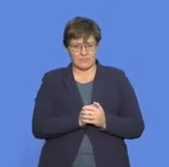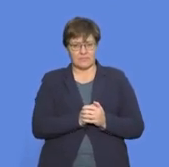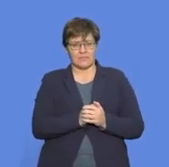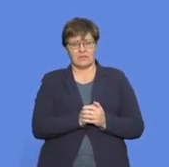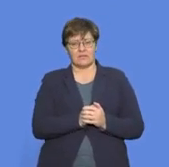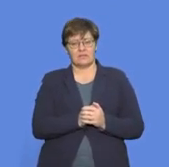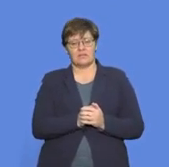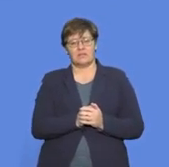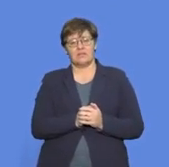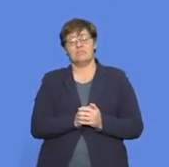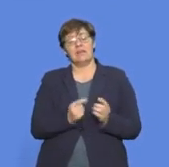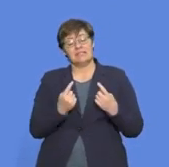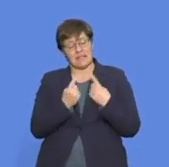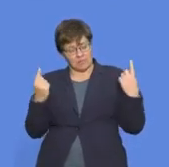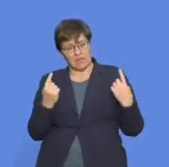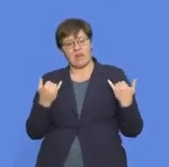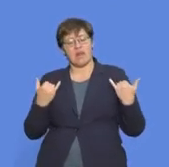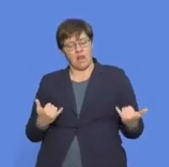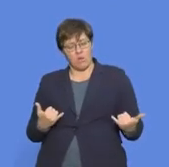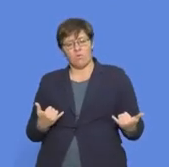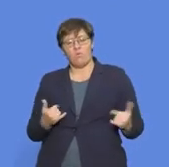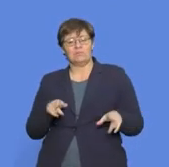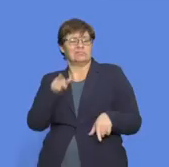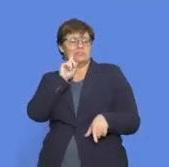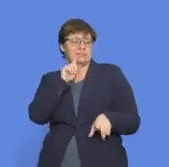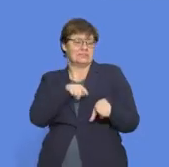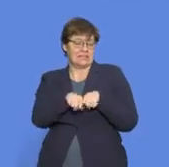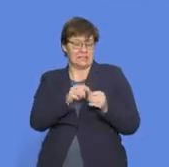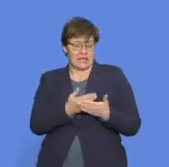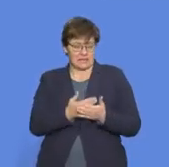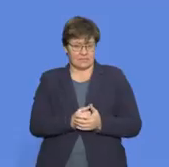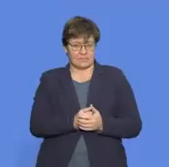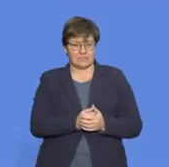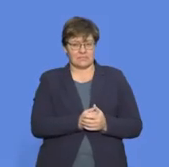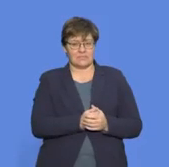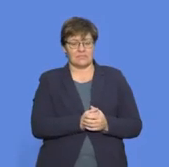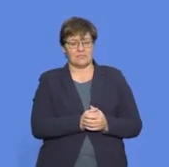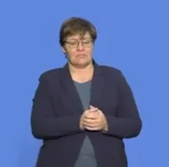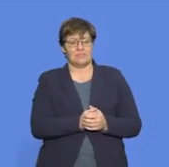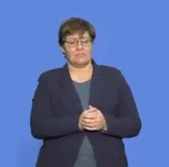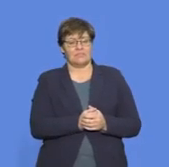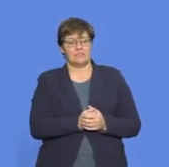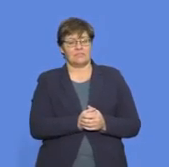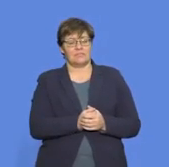a statement that I can now go and test. All right. And